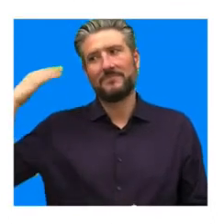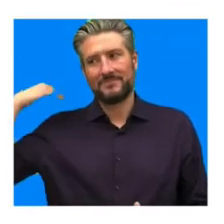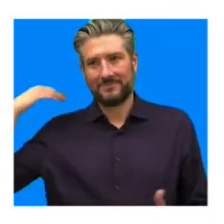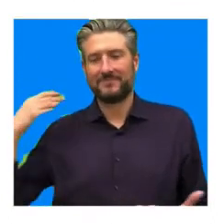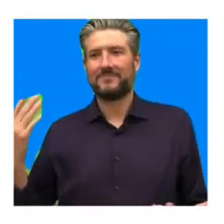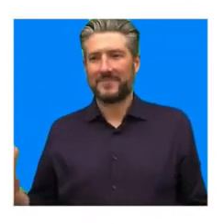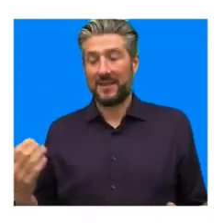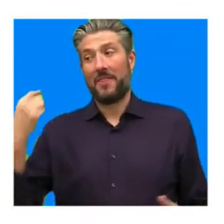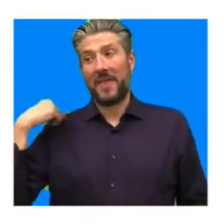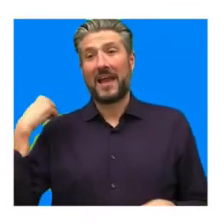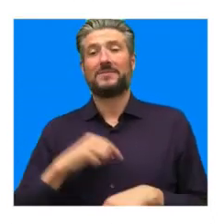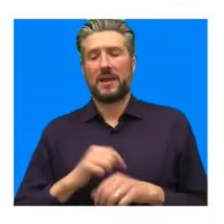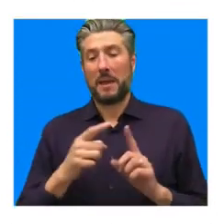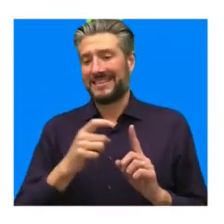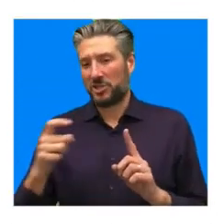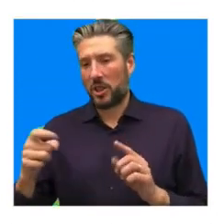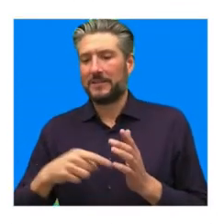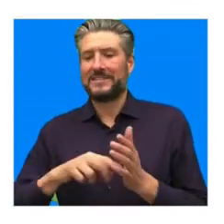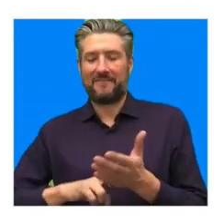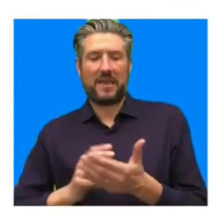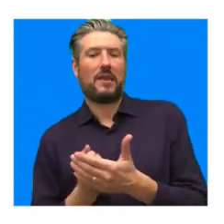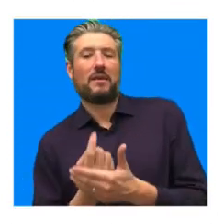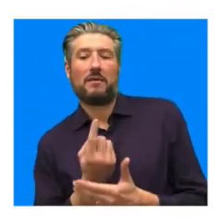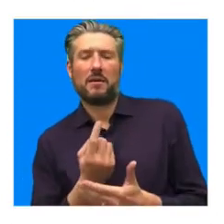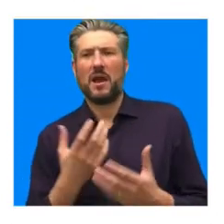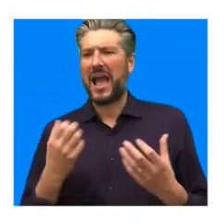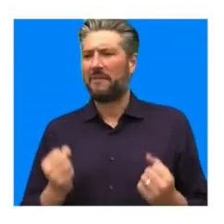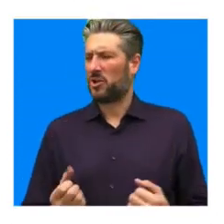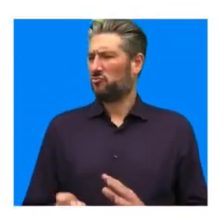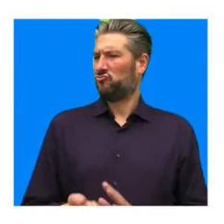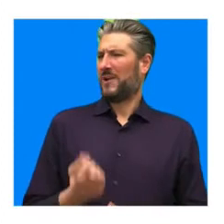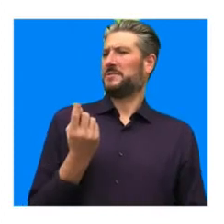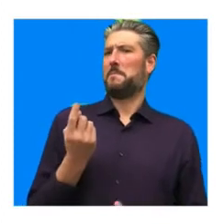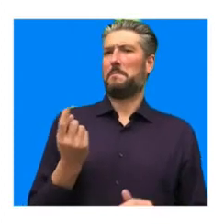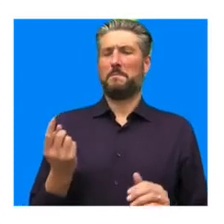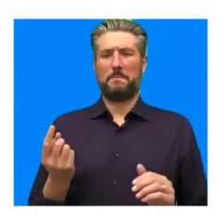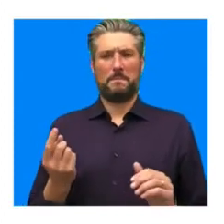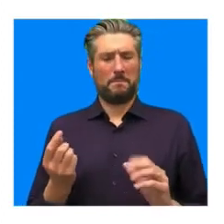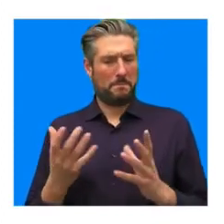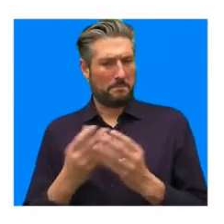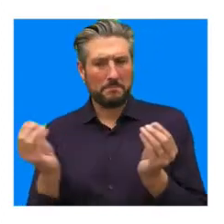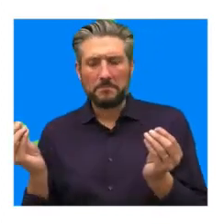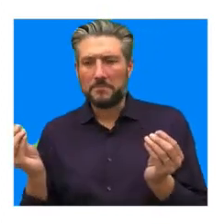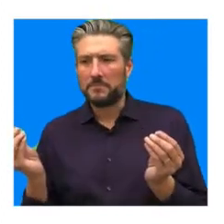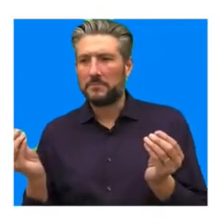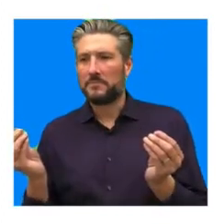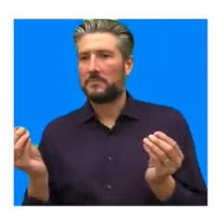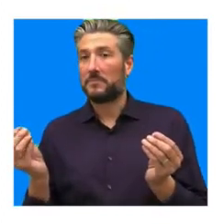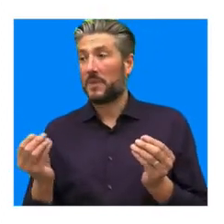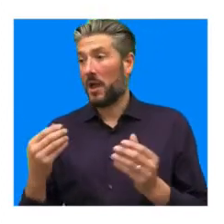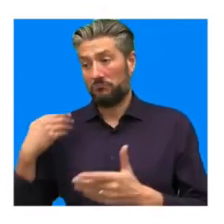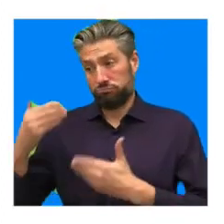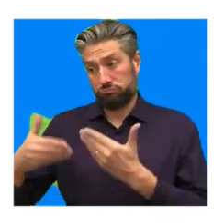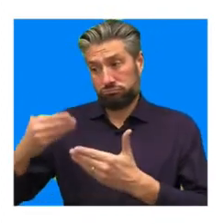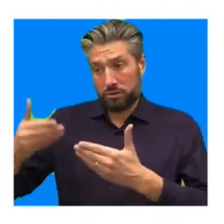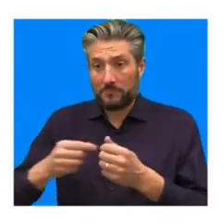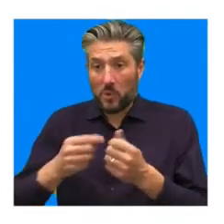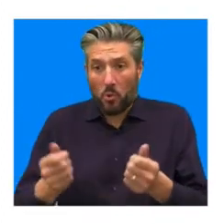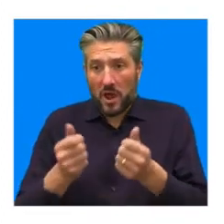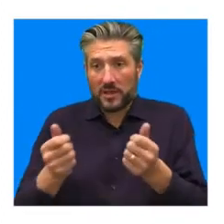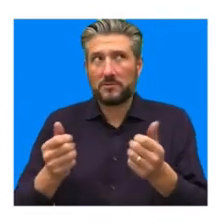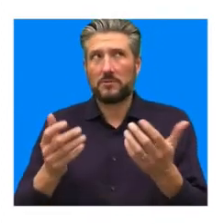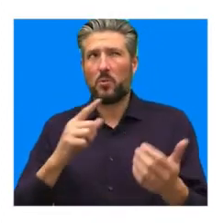developing. Random episodes were falling off the schedule. Now, we've not had those for a number of years. In fact, I can't remember the last time we had